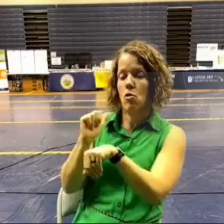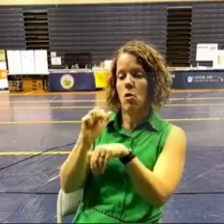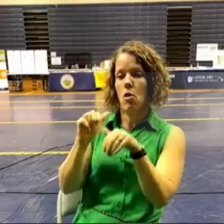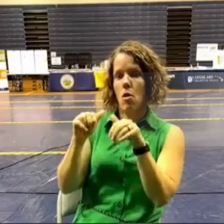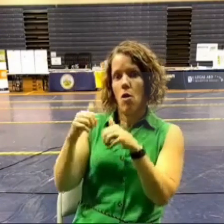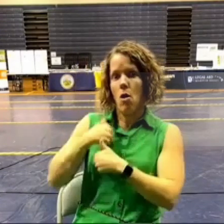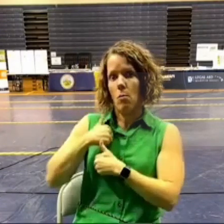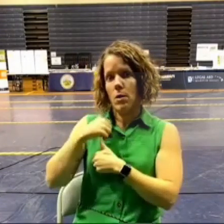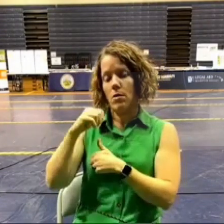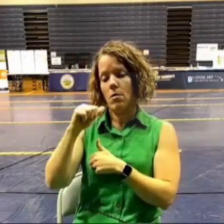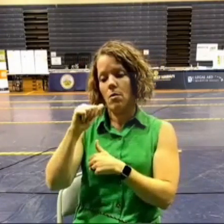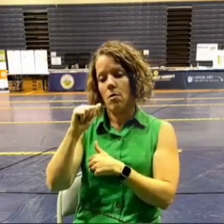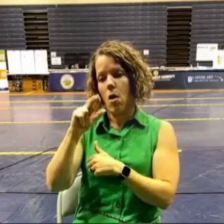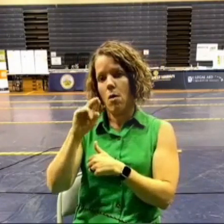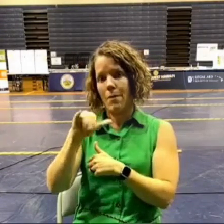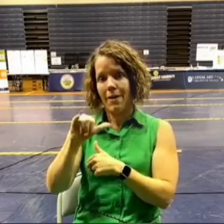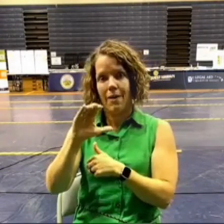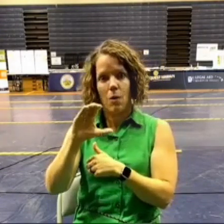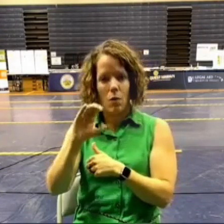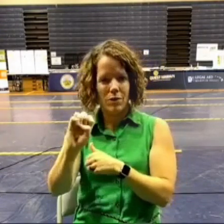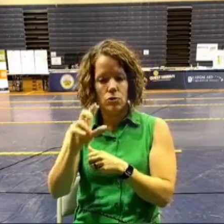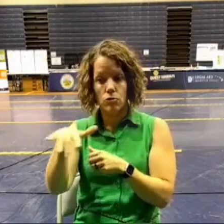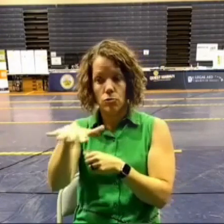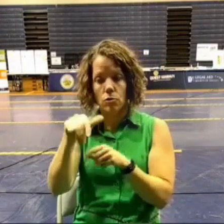and the Corps to help us do that right away.